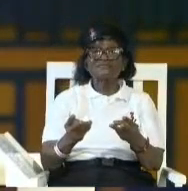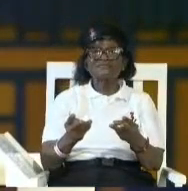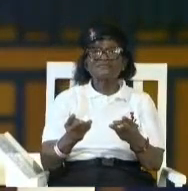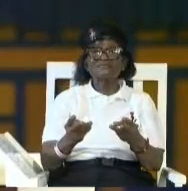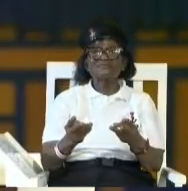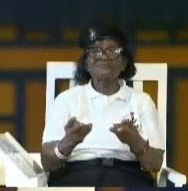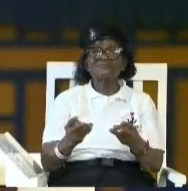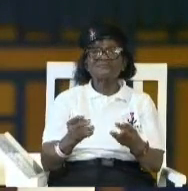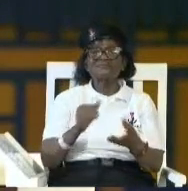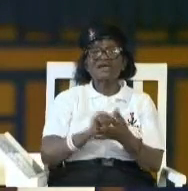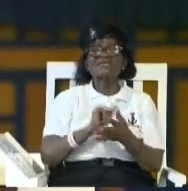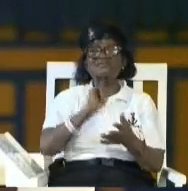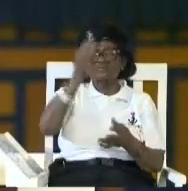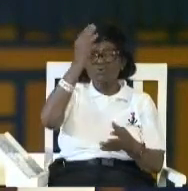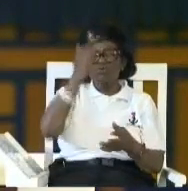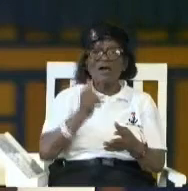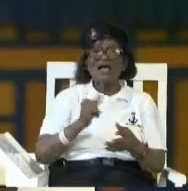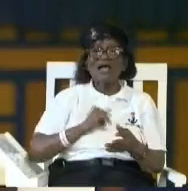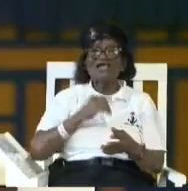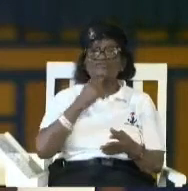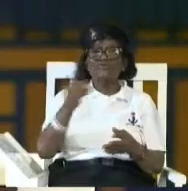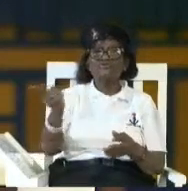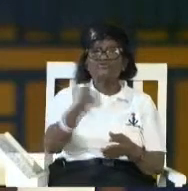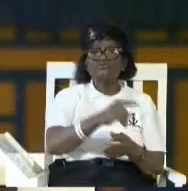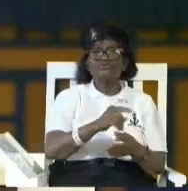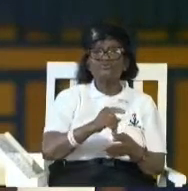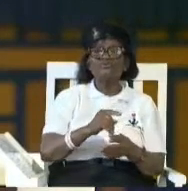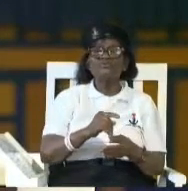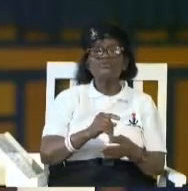That's why, like I told you before,